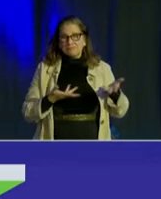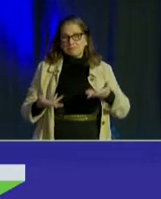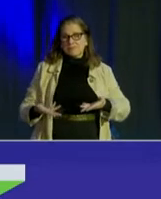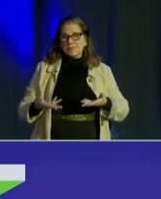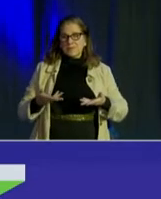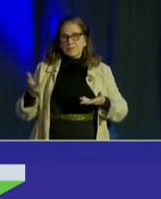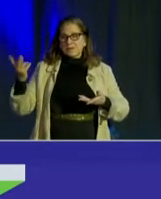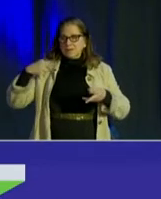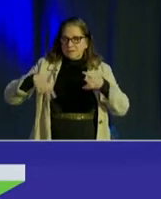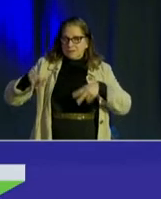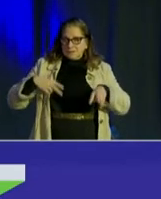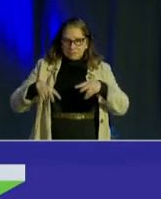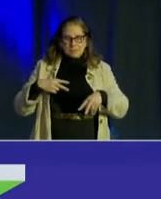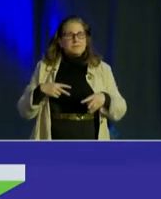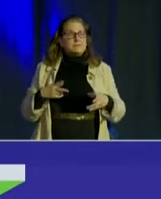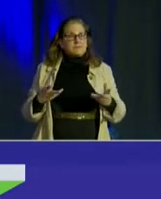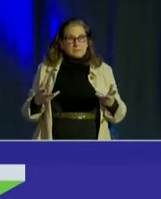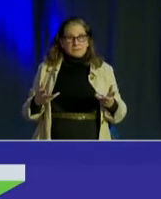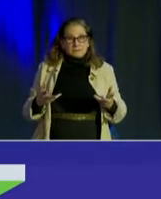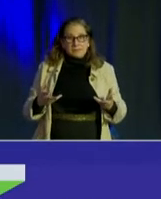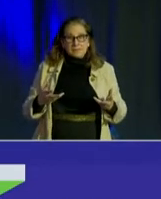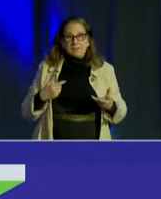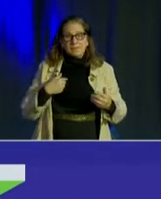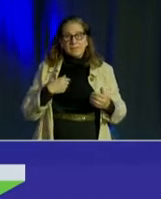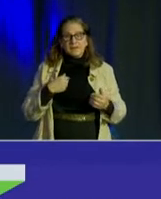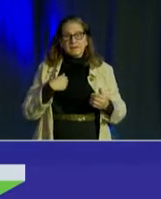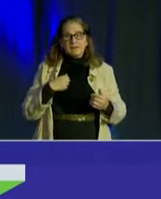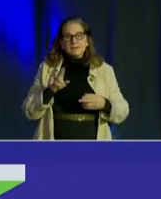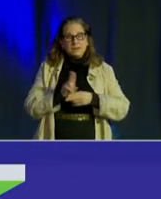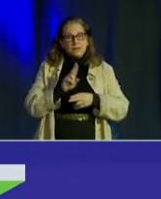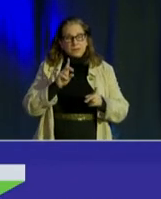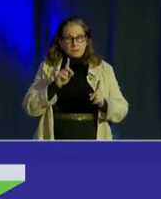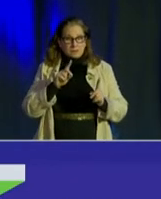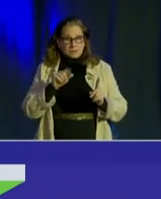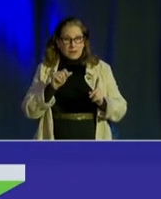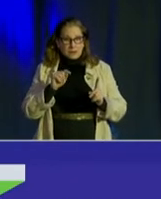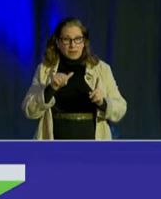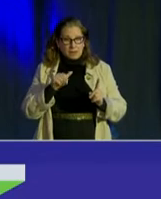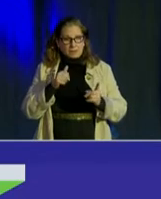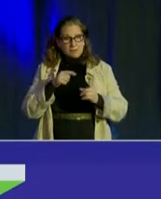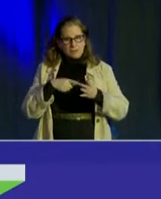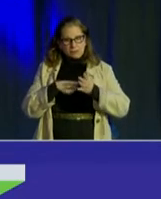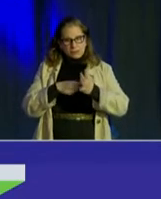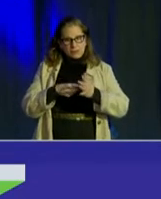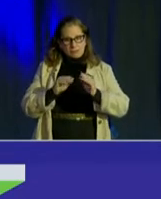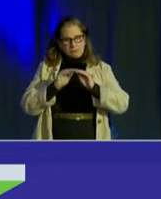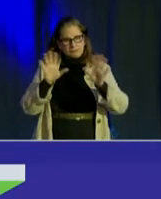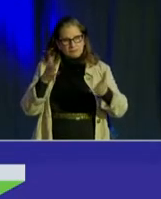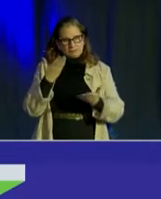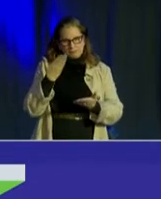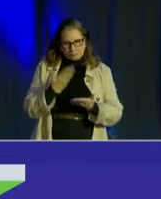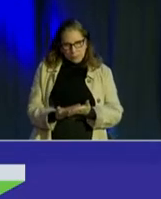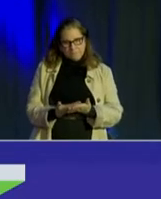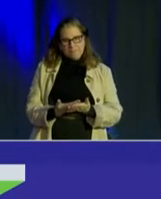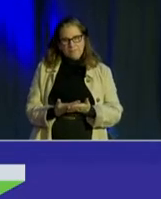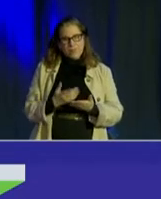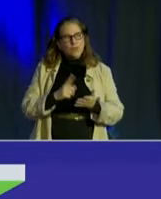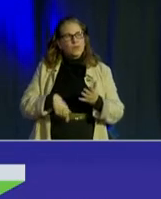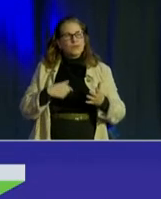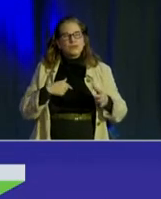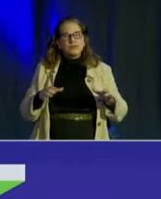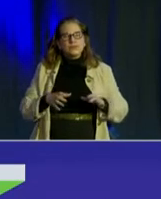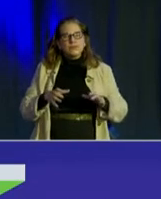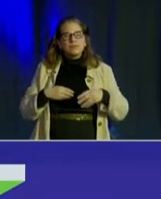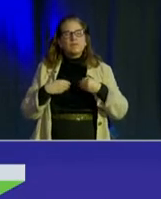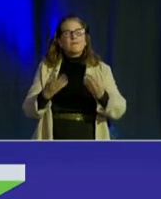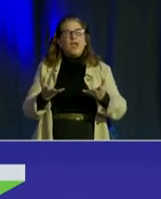And we use data and evidence to make sure that we deliver on our commitments. We then close out the process by taking